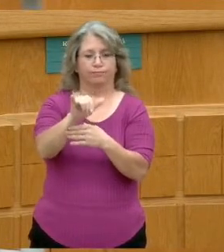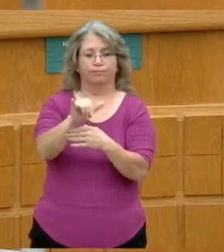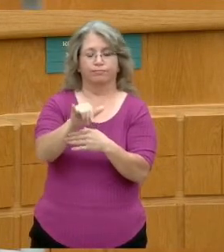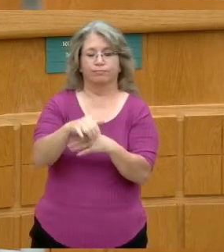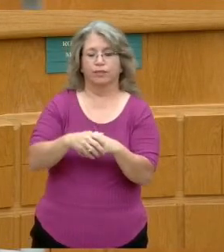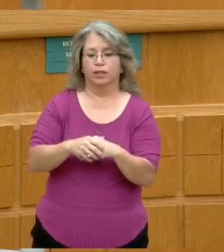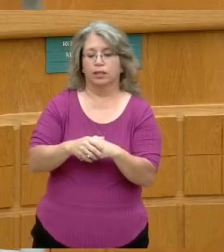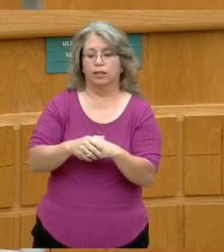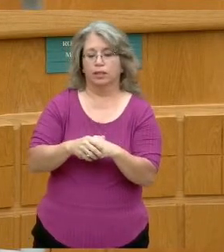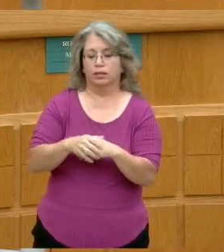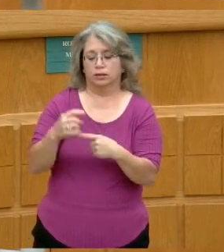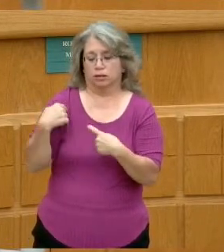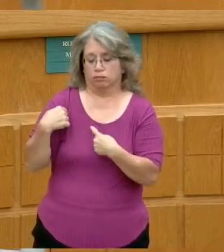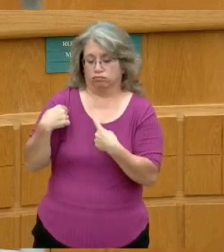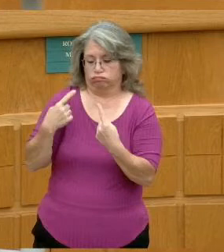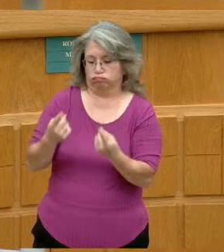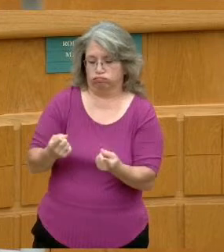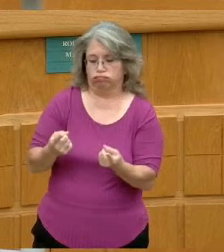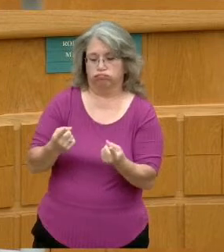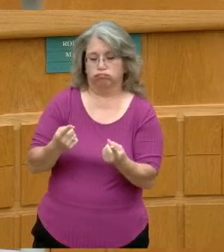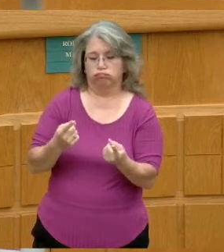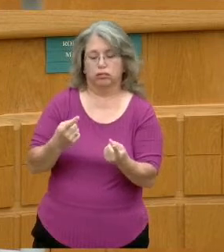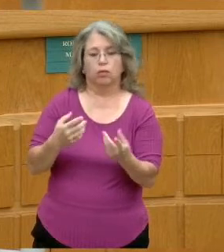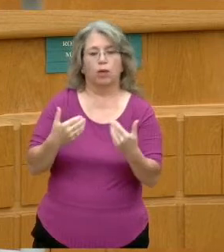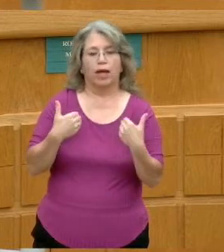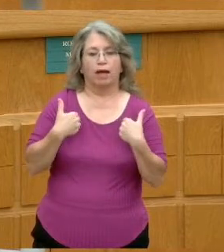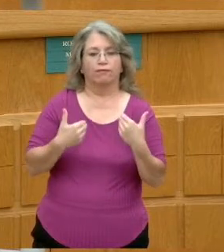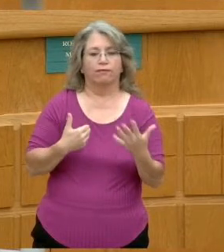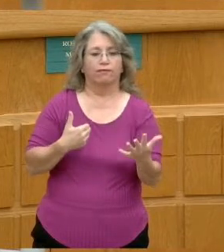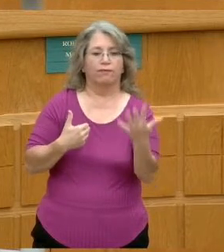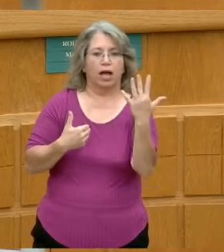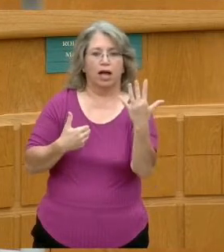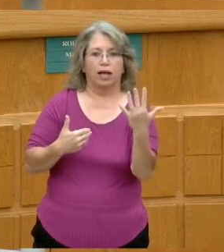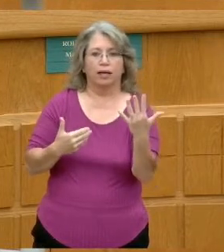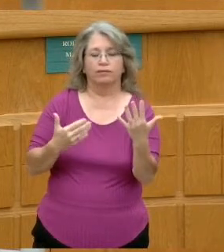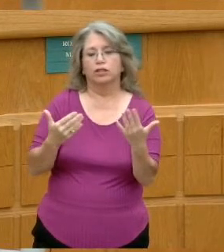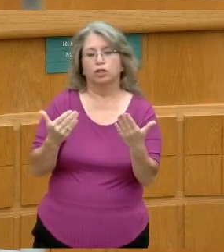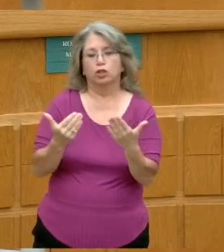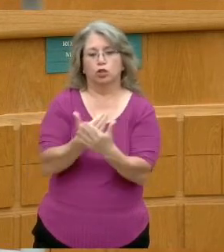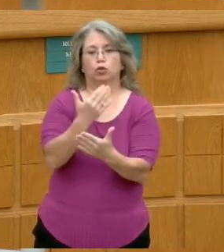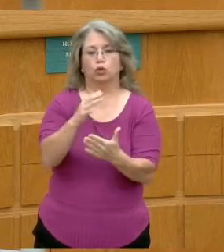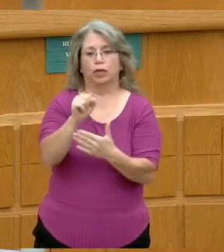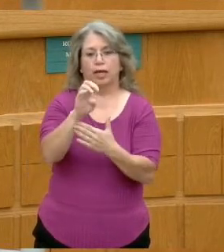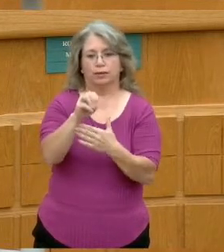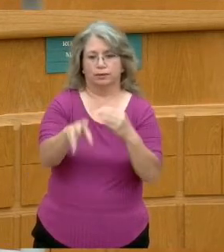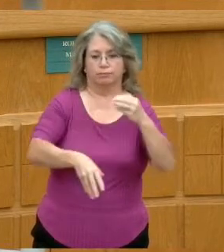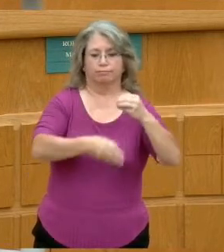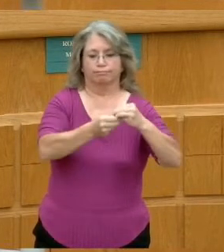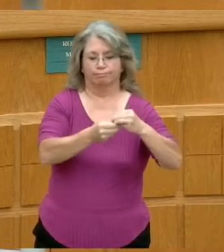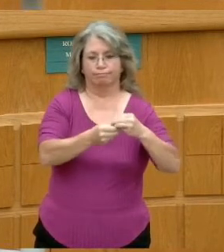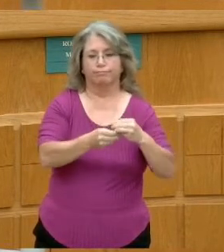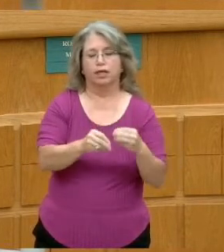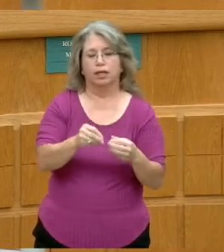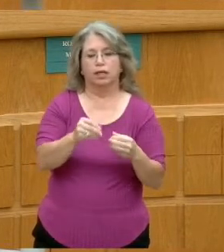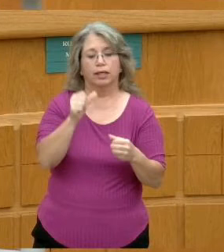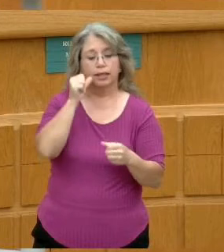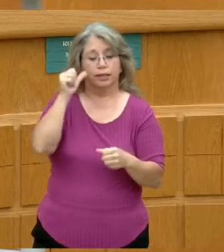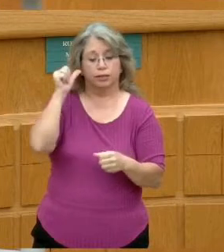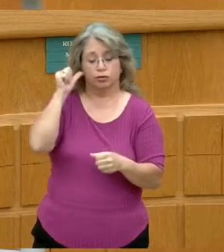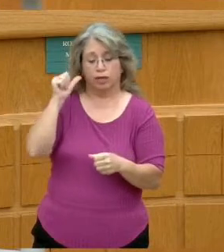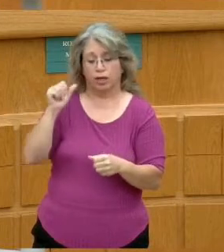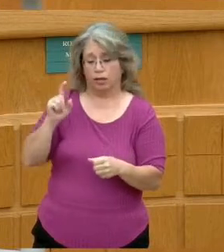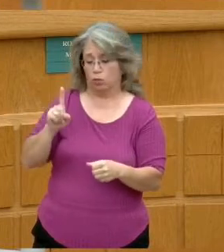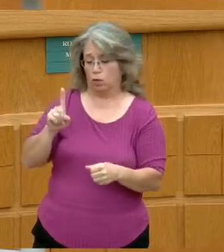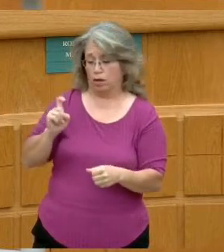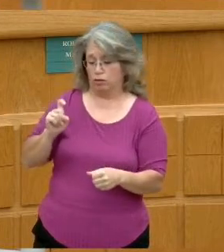4 o'clock, today we're reporting 5 additional cases for Nueces County. Yesterday we had a total of